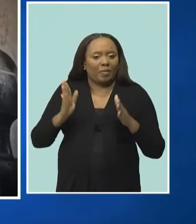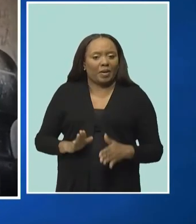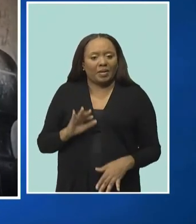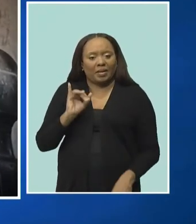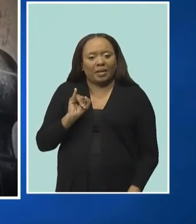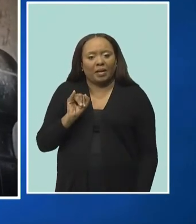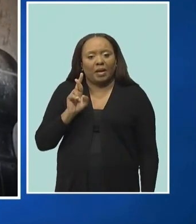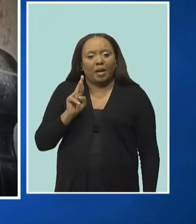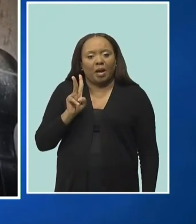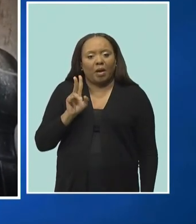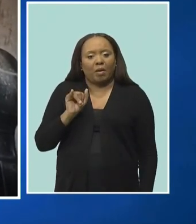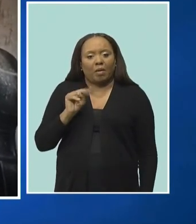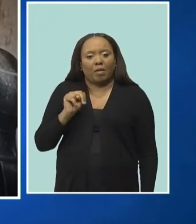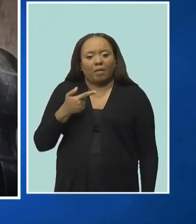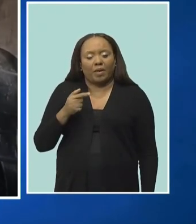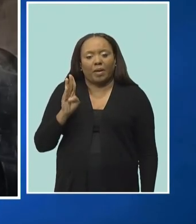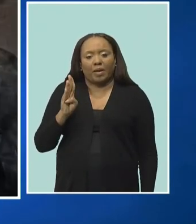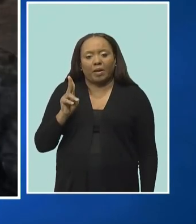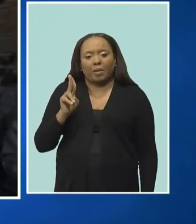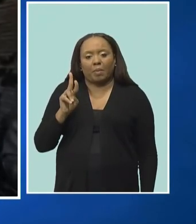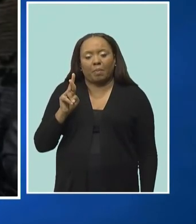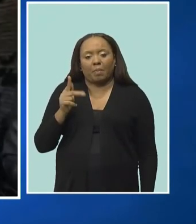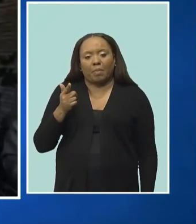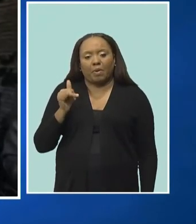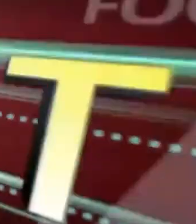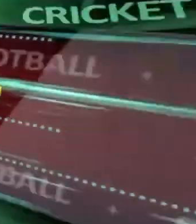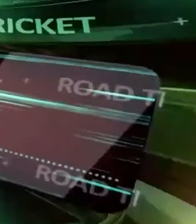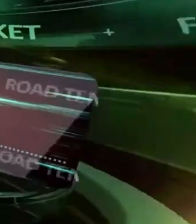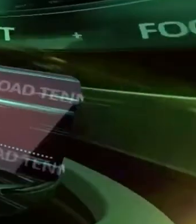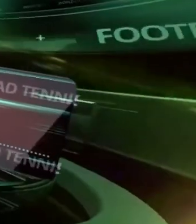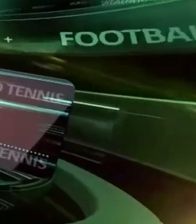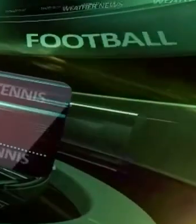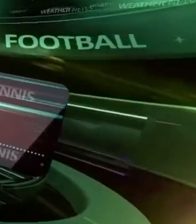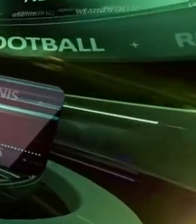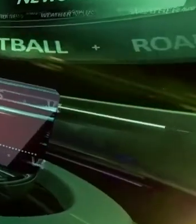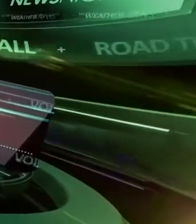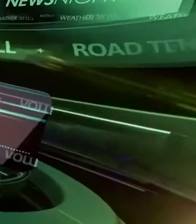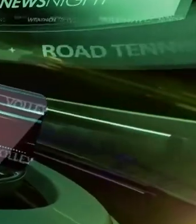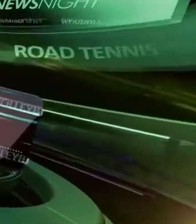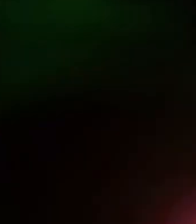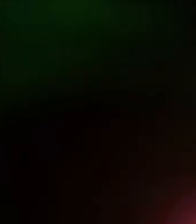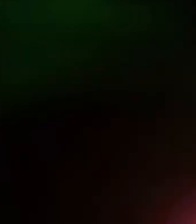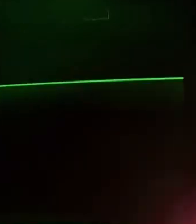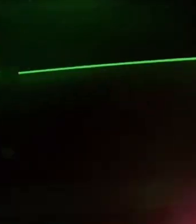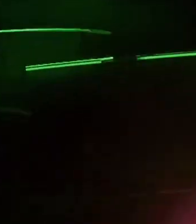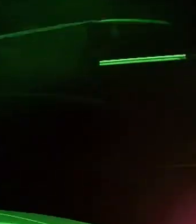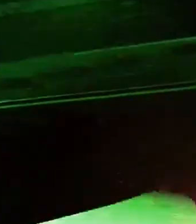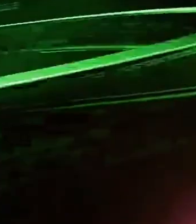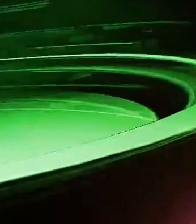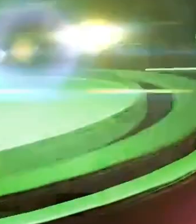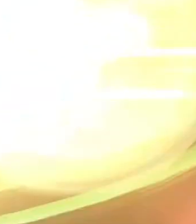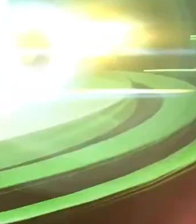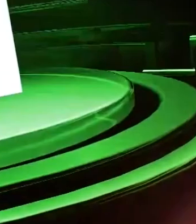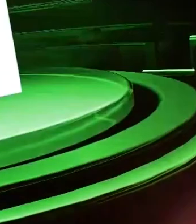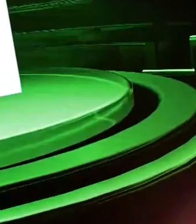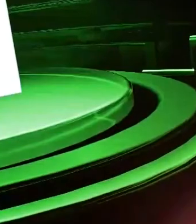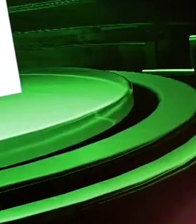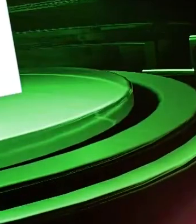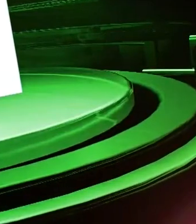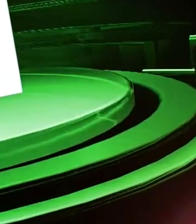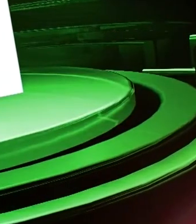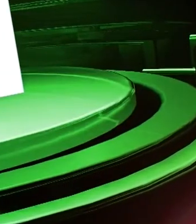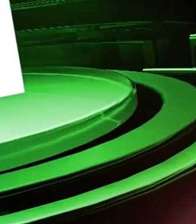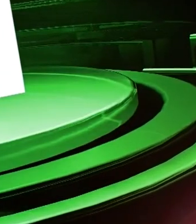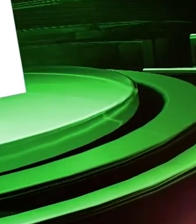Bergey on numerous songs throughout his career. Sports Night, brought to you with the compliments of Great Health